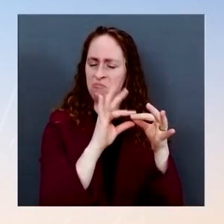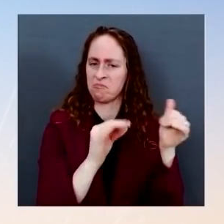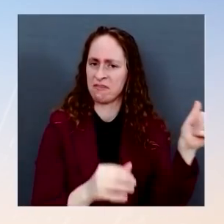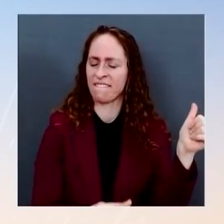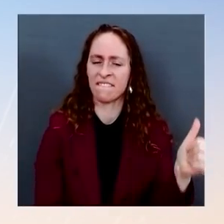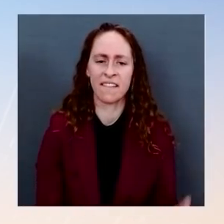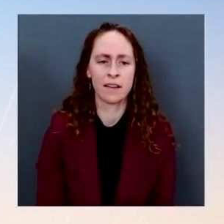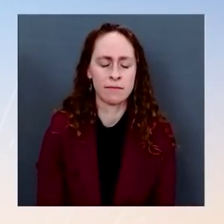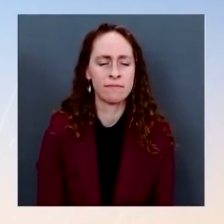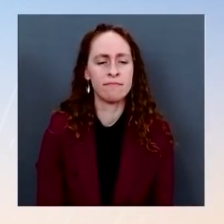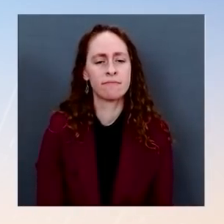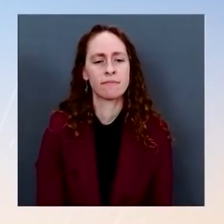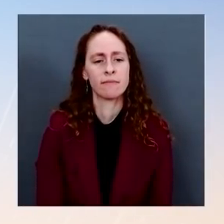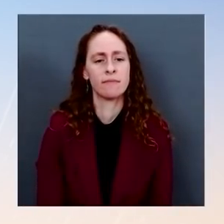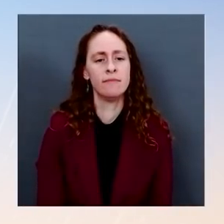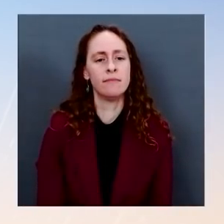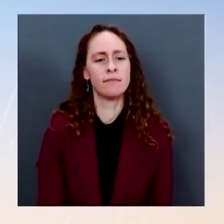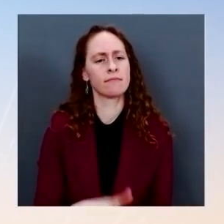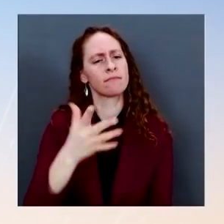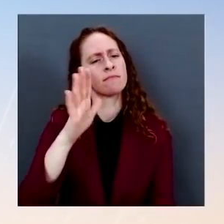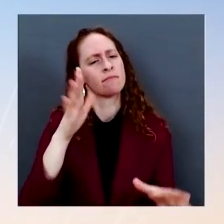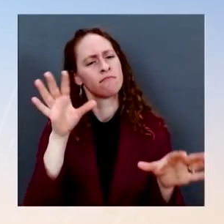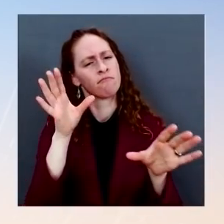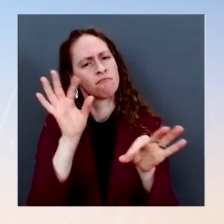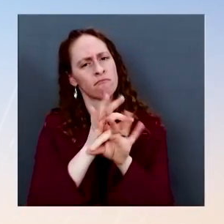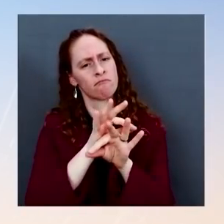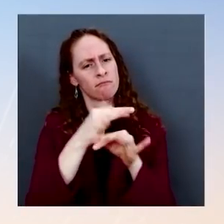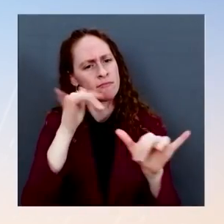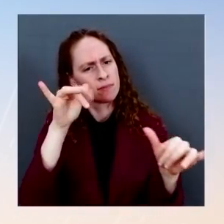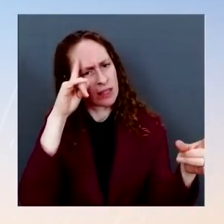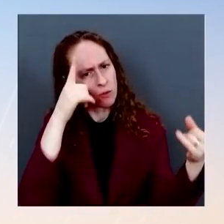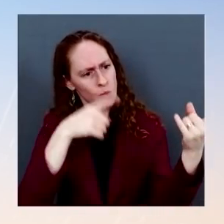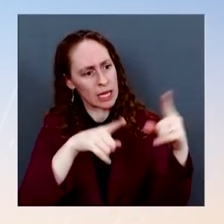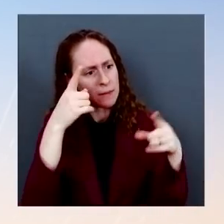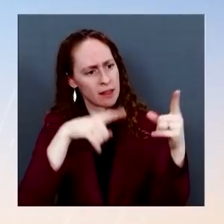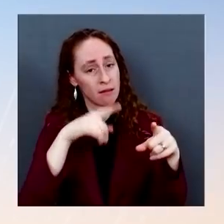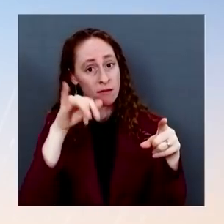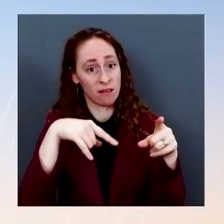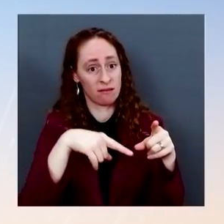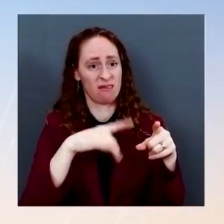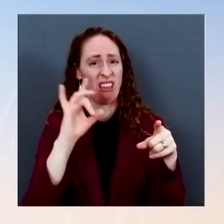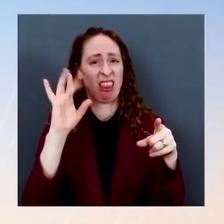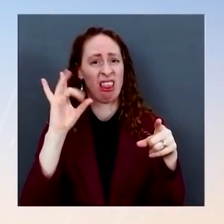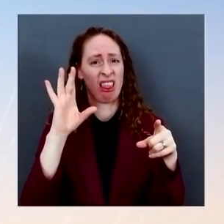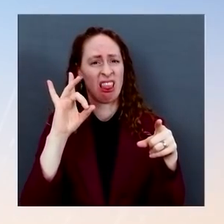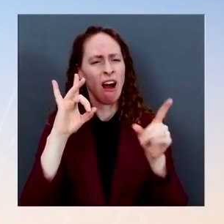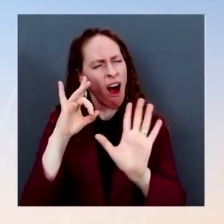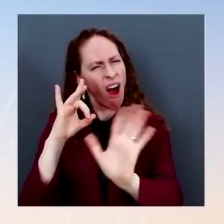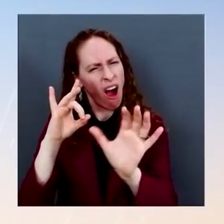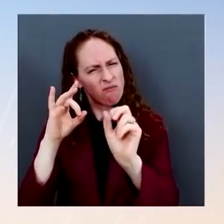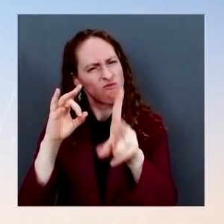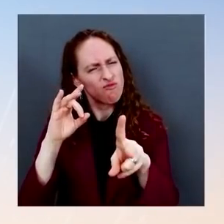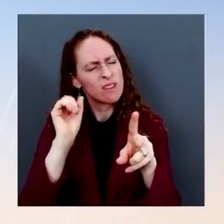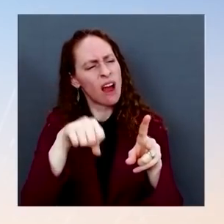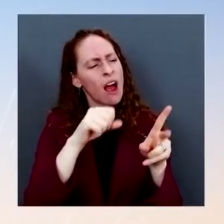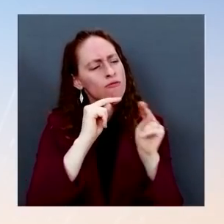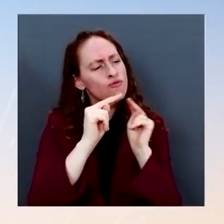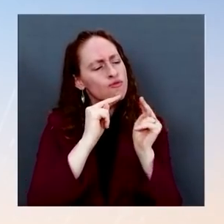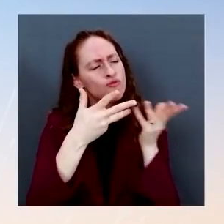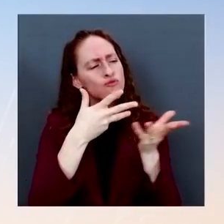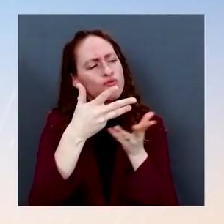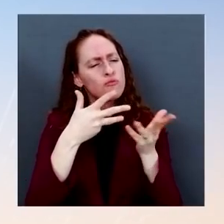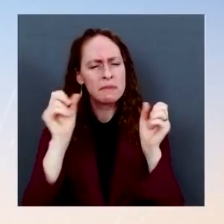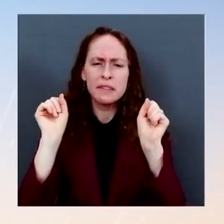Blasio asked the president to invoke the Defense Production Act because of the shortage of at-home tests,